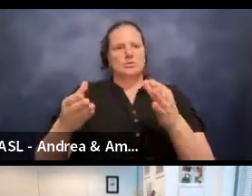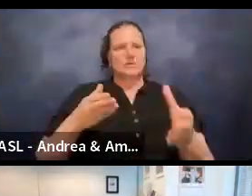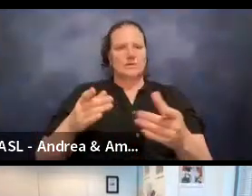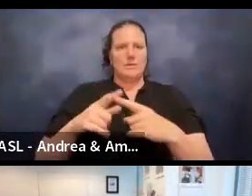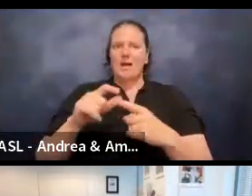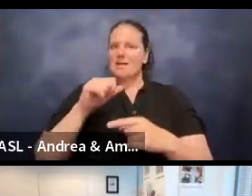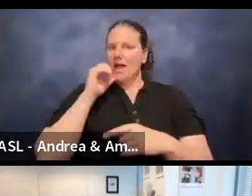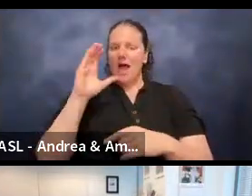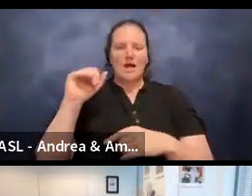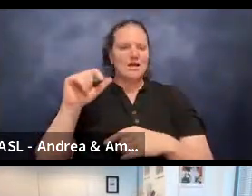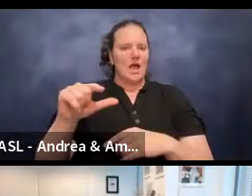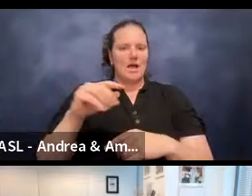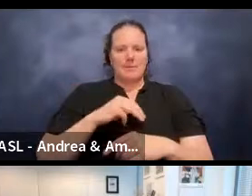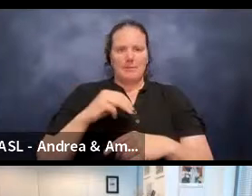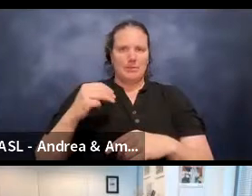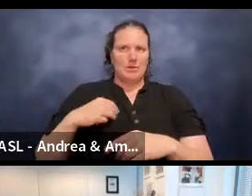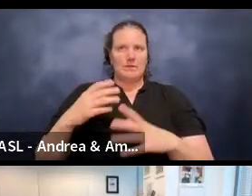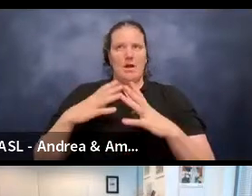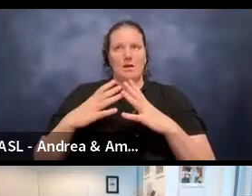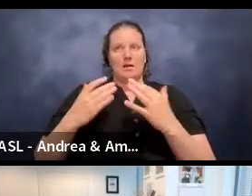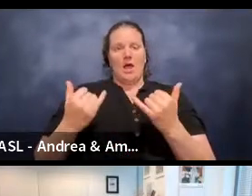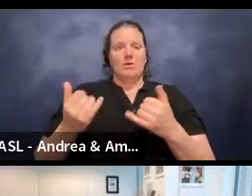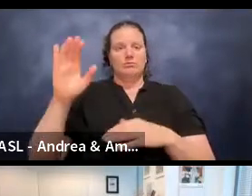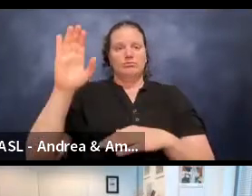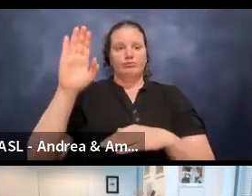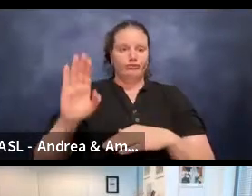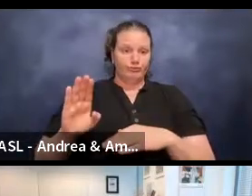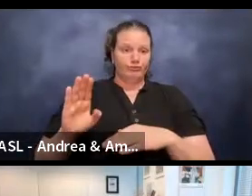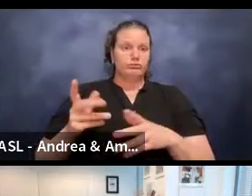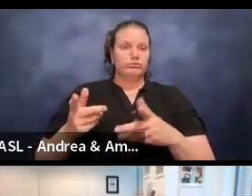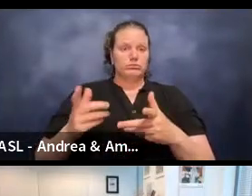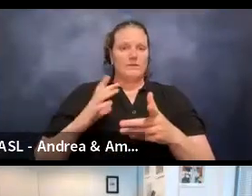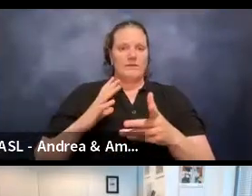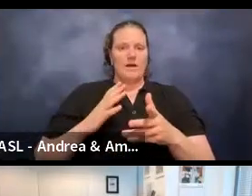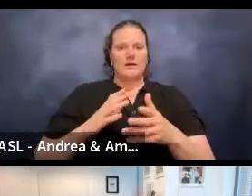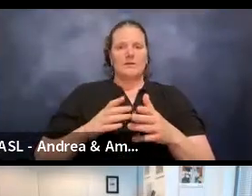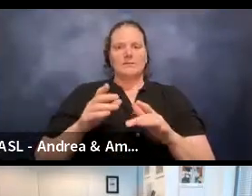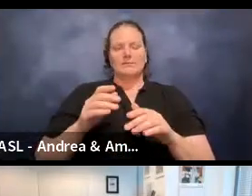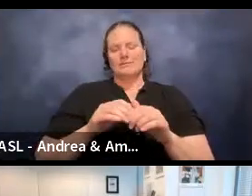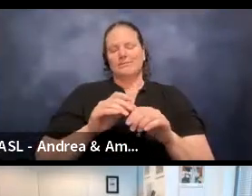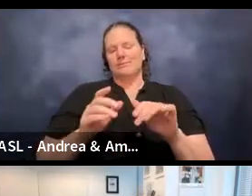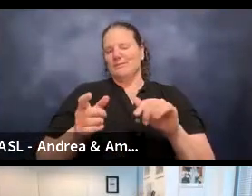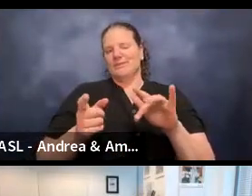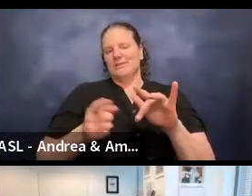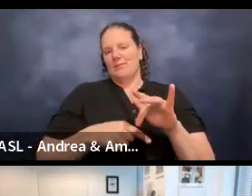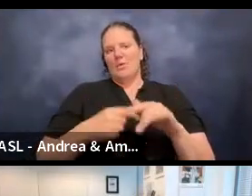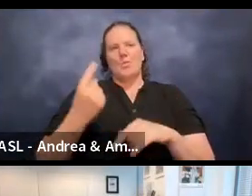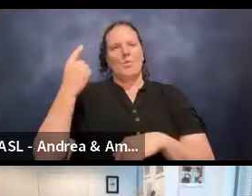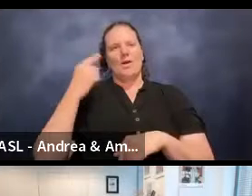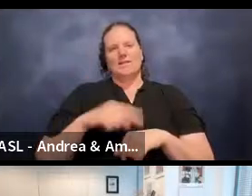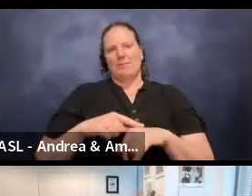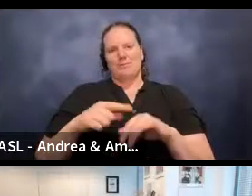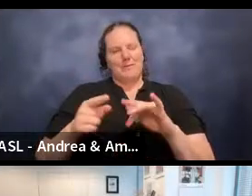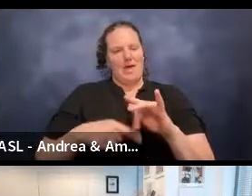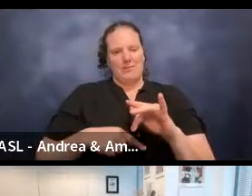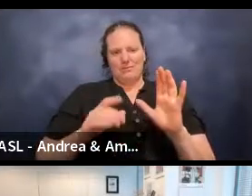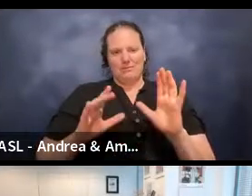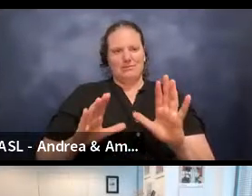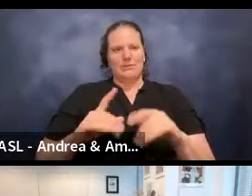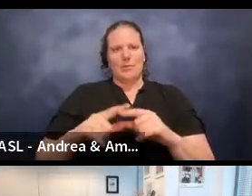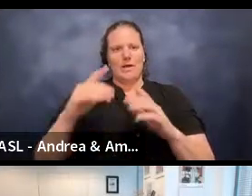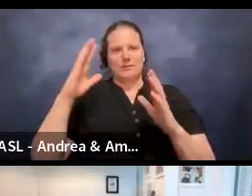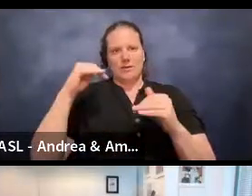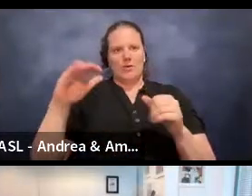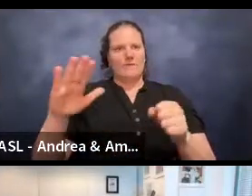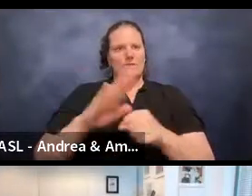CAG members. I'm going to go ahead and do that for you and give you a pass since you're the rookie. We only get one pass, so we'll expect you to be